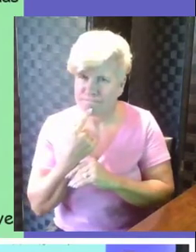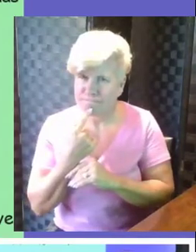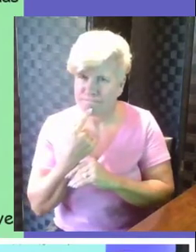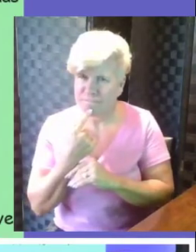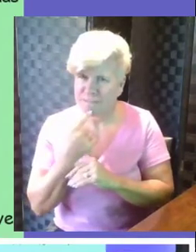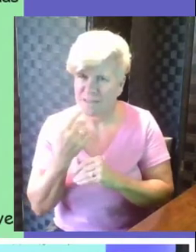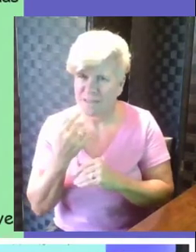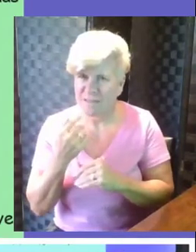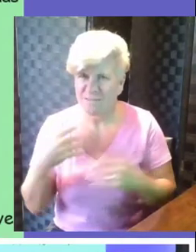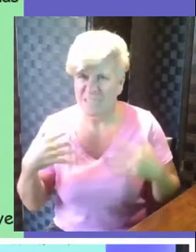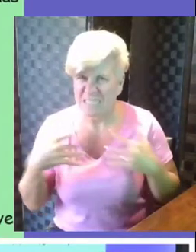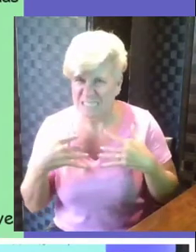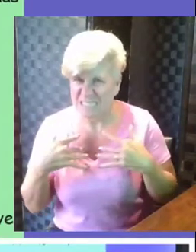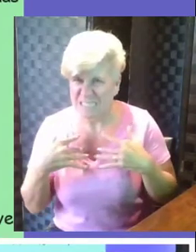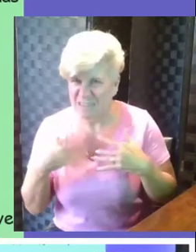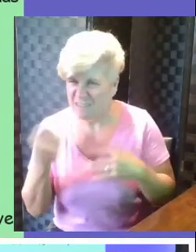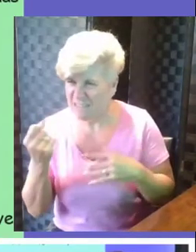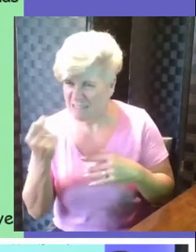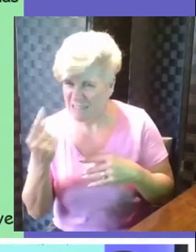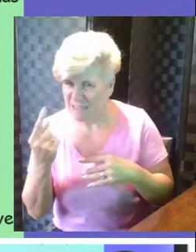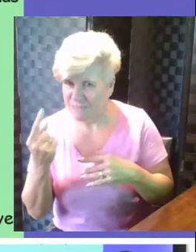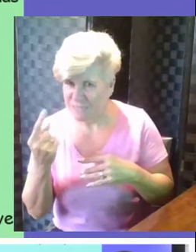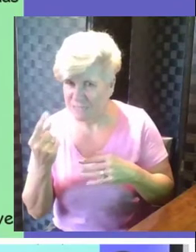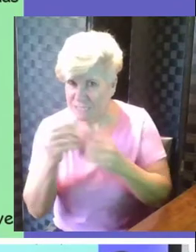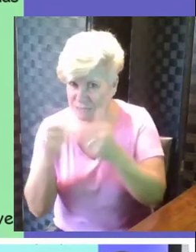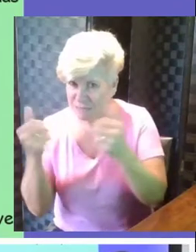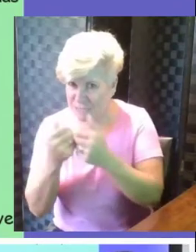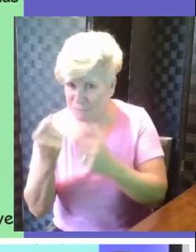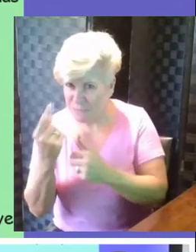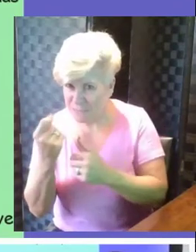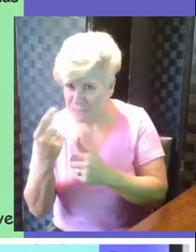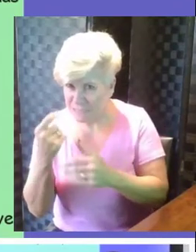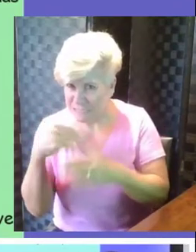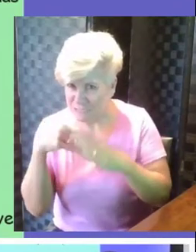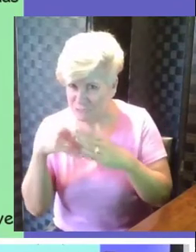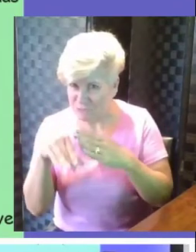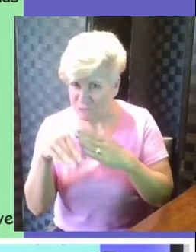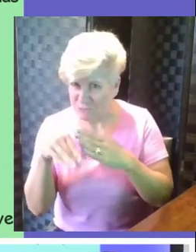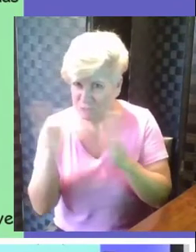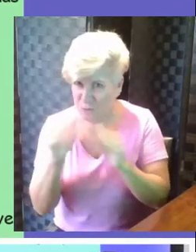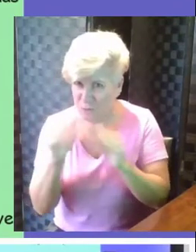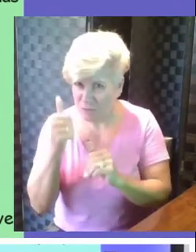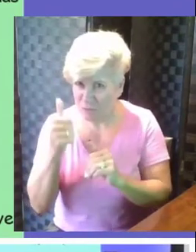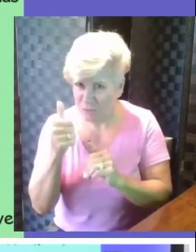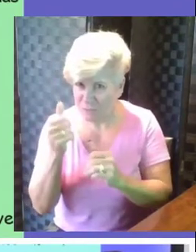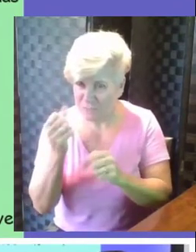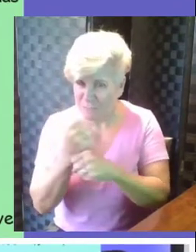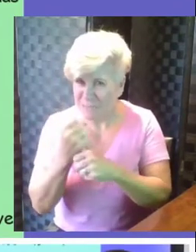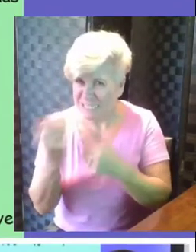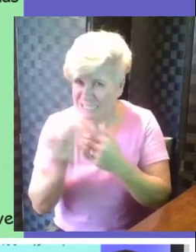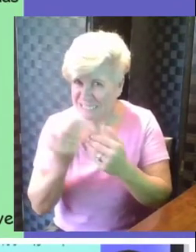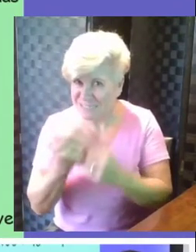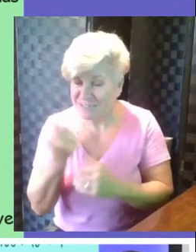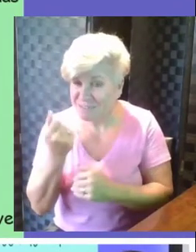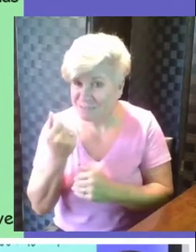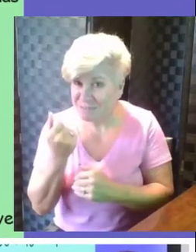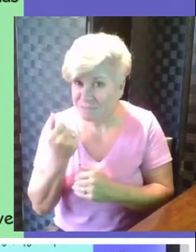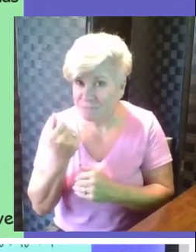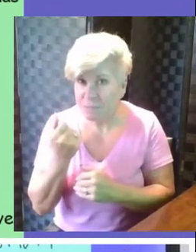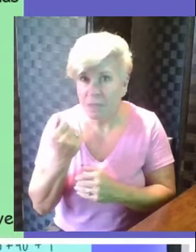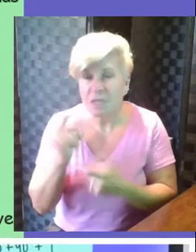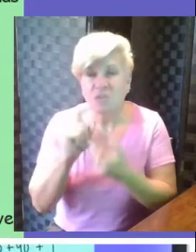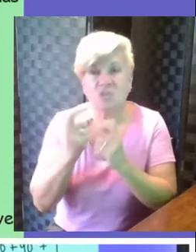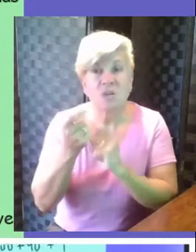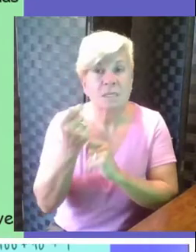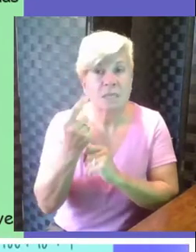That seems kind of scary, doesn't it? That 11. Can we break that 11 into something smaller to make it a little bit simpler? What if I